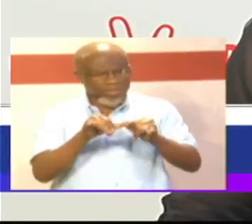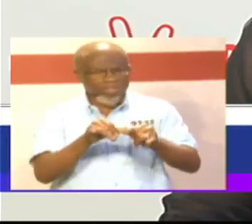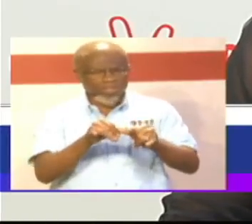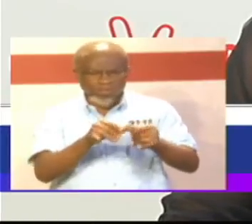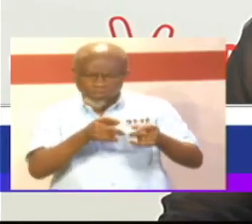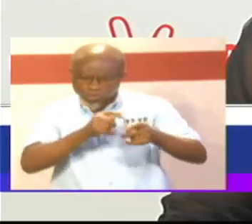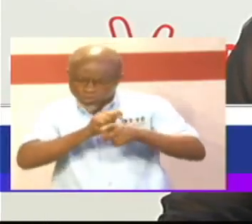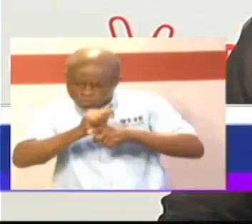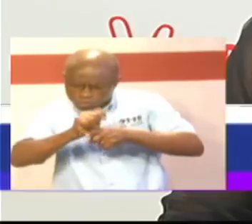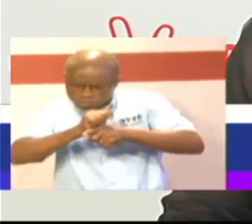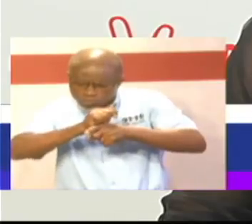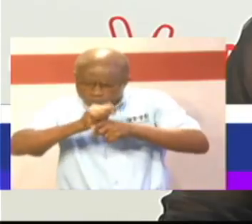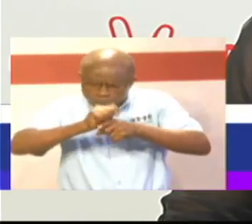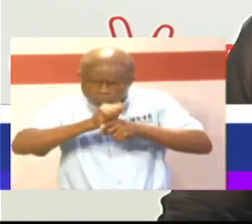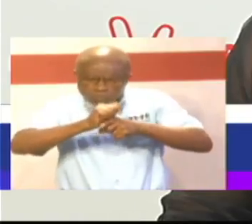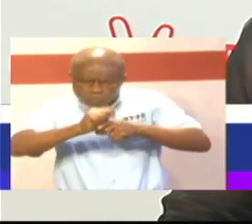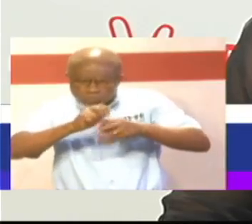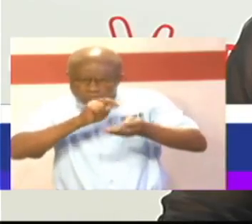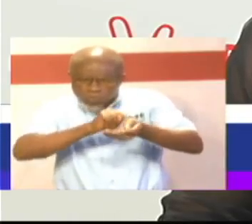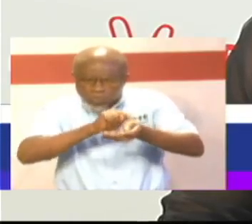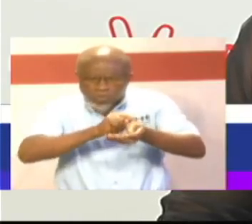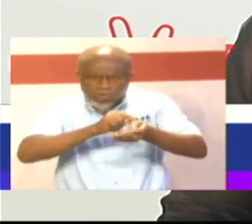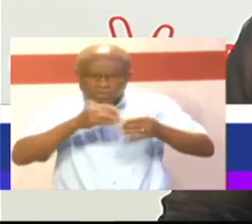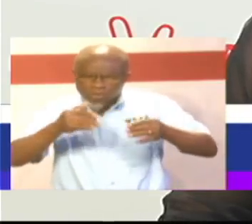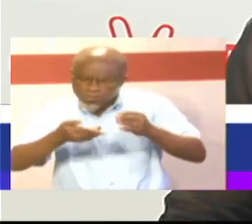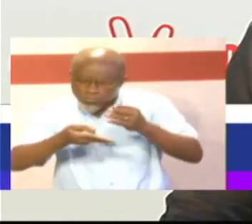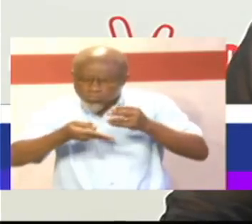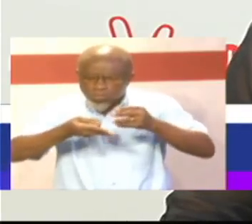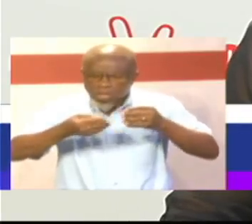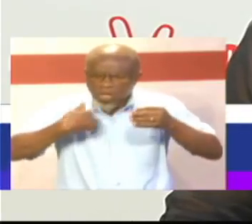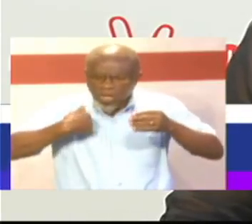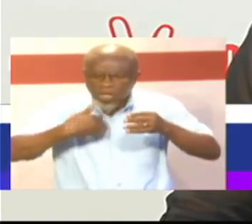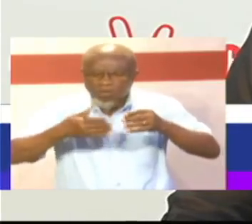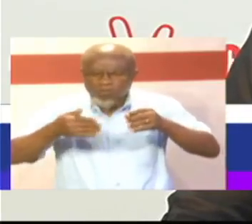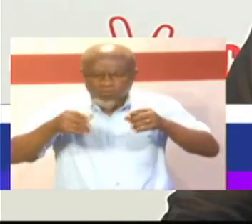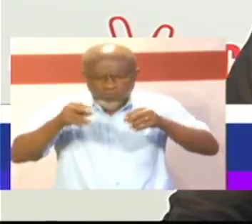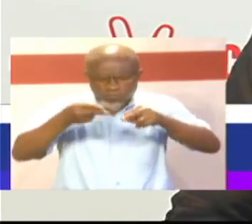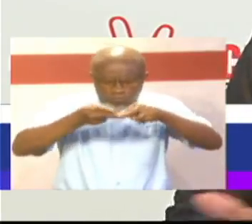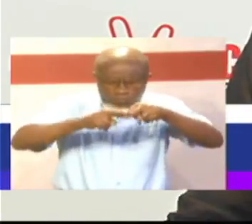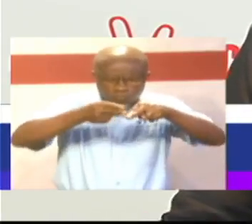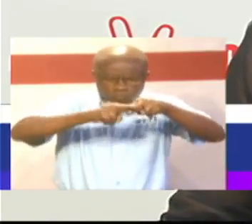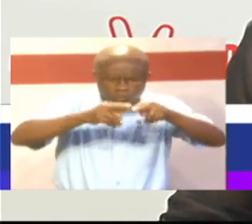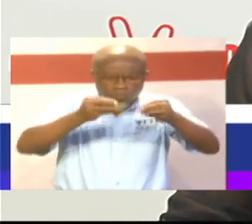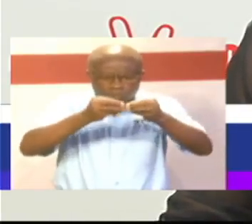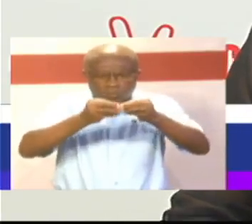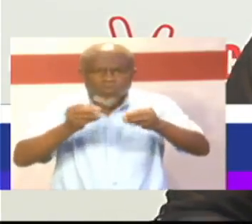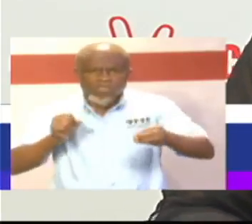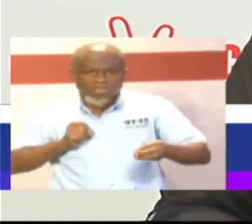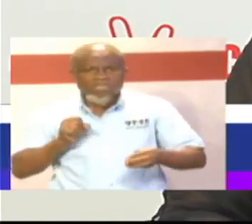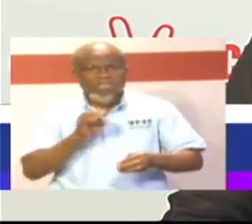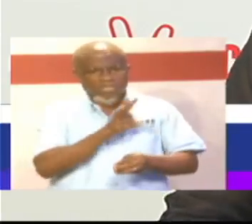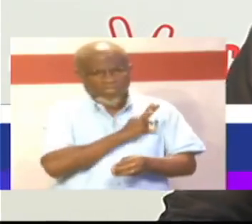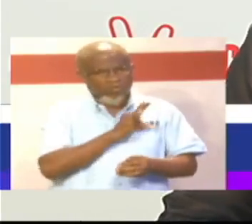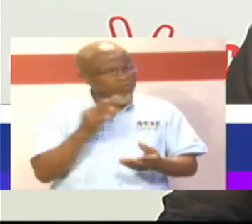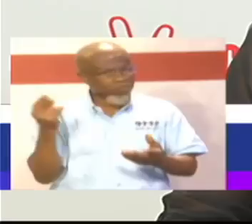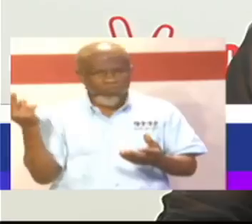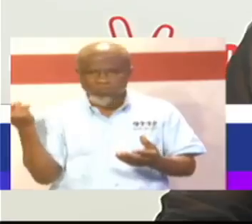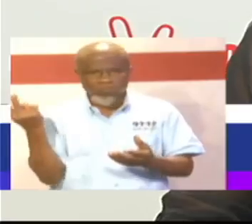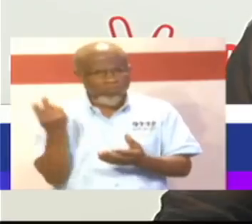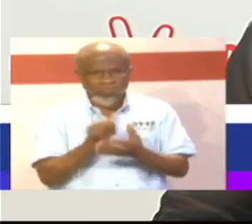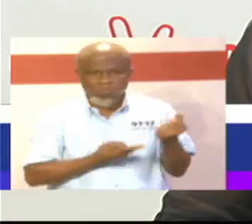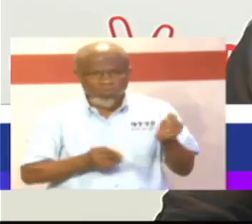to increase the capacity of nursing personnel throughout the healthcare system, both in the traditional and the parallel healthcare